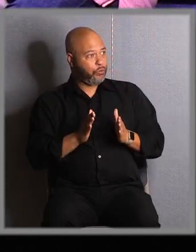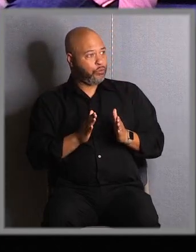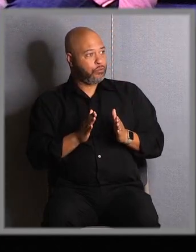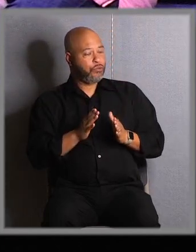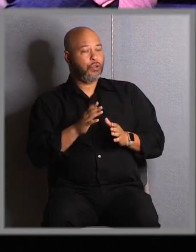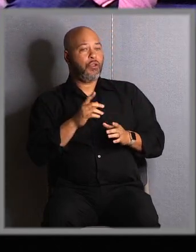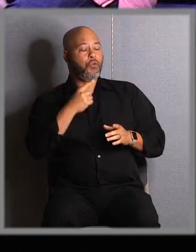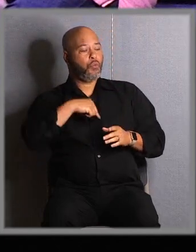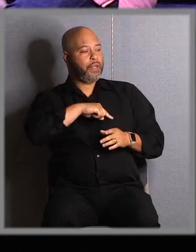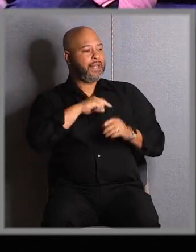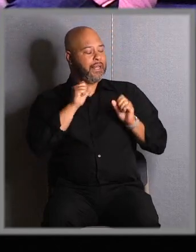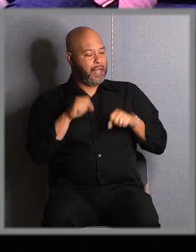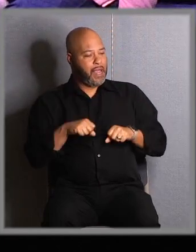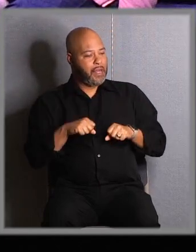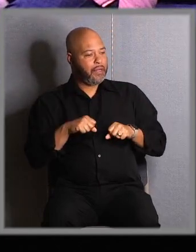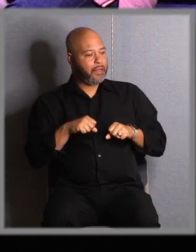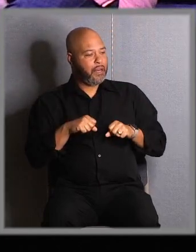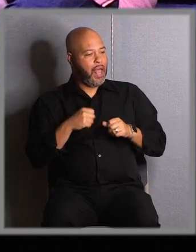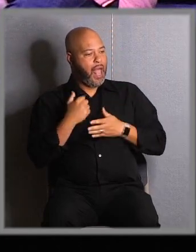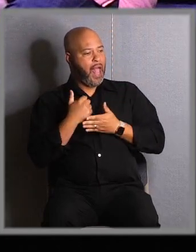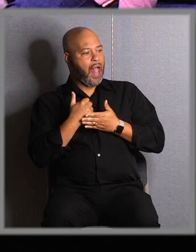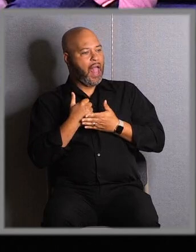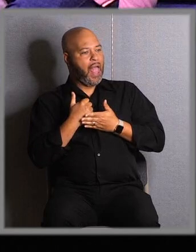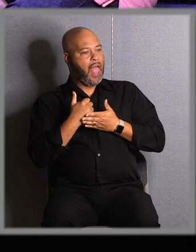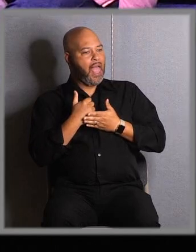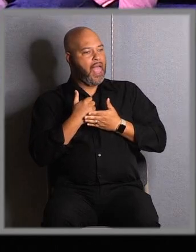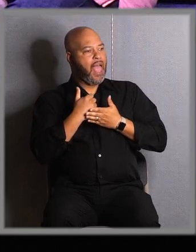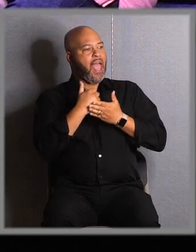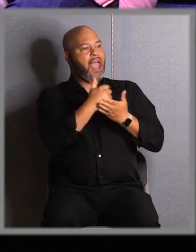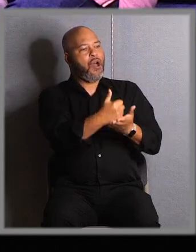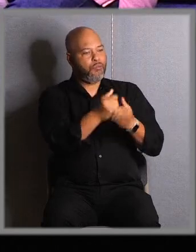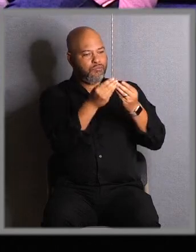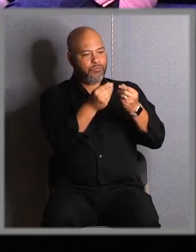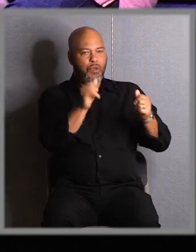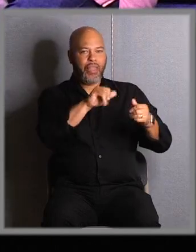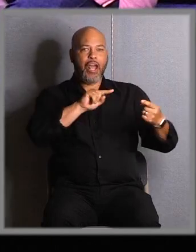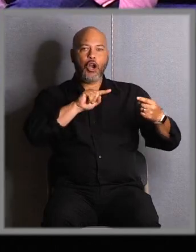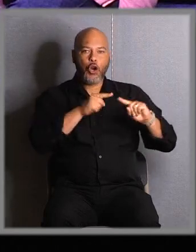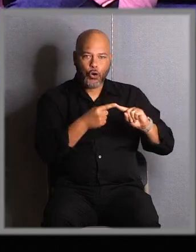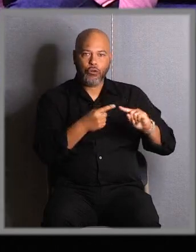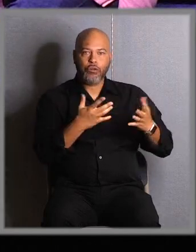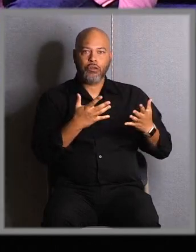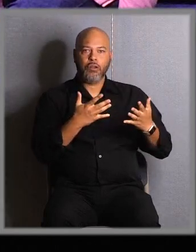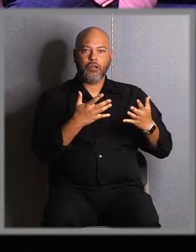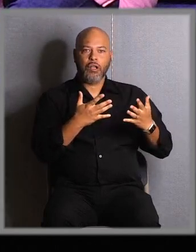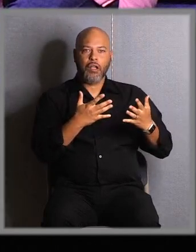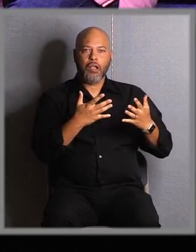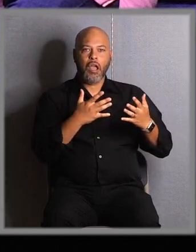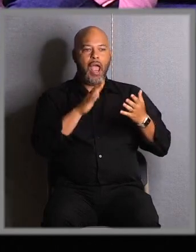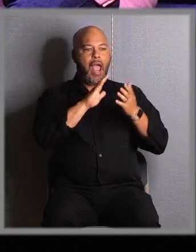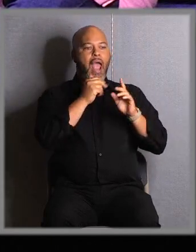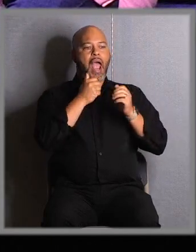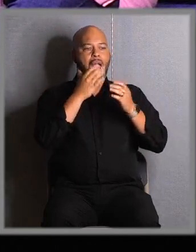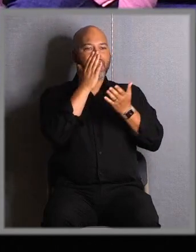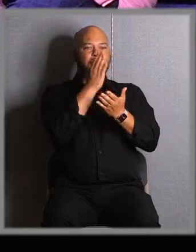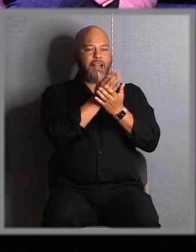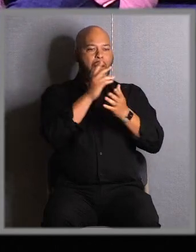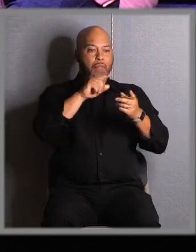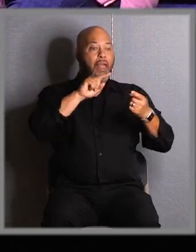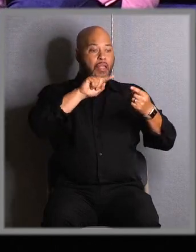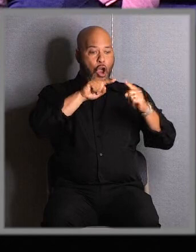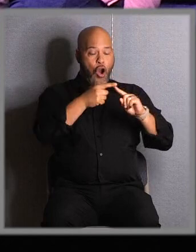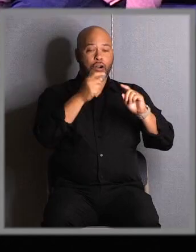can help bring that hurt and keep that hurt from going to anger